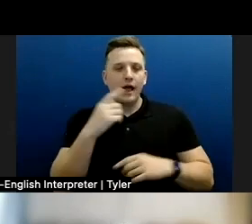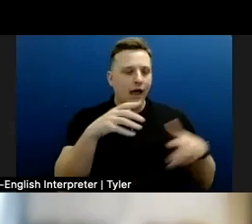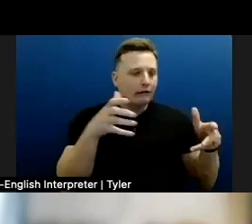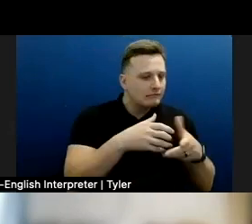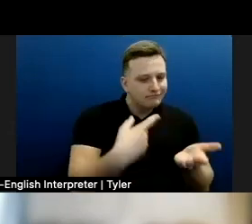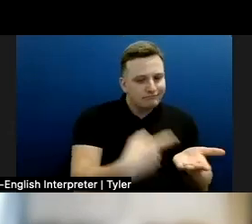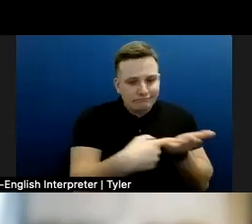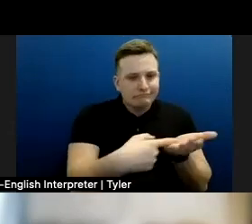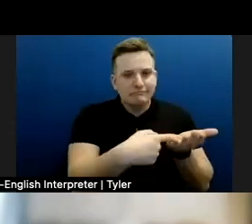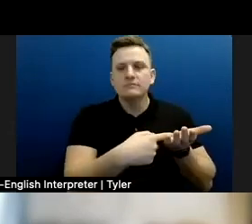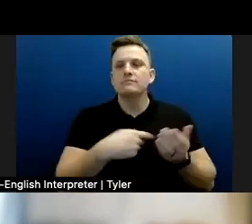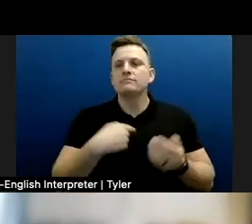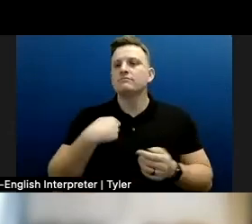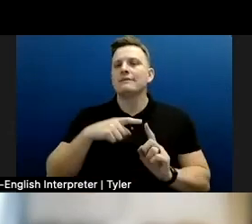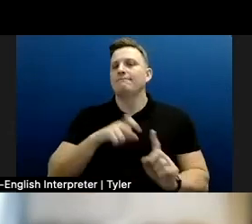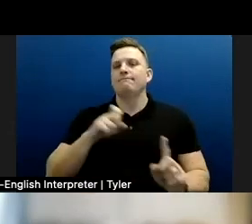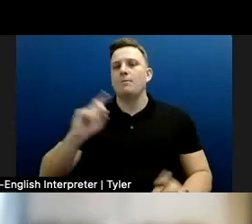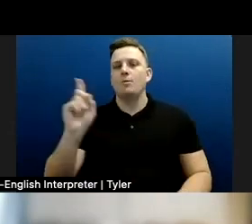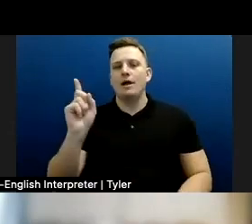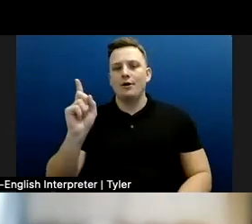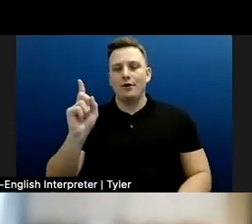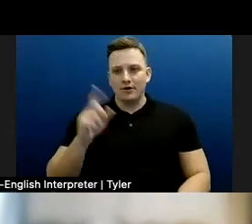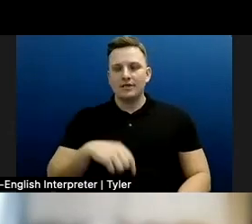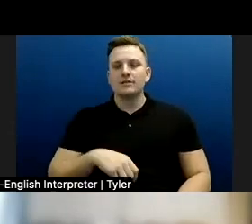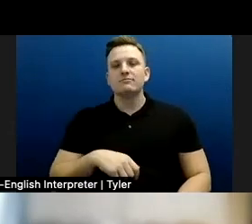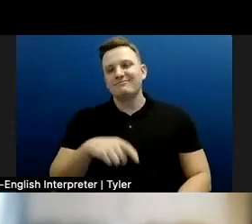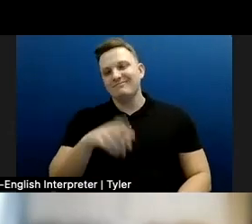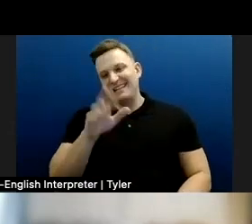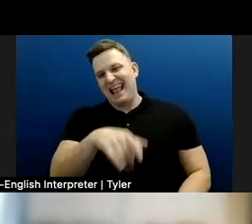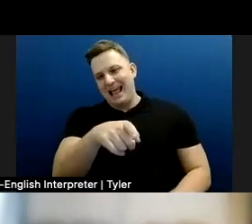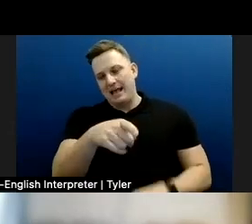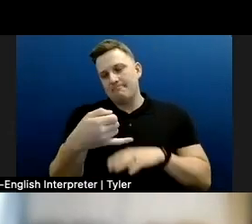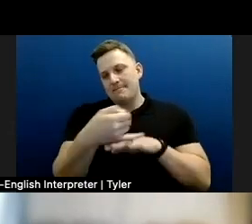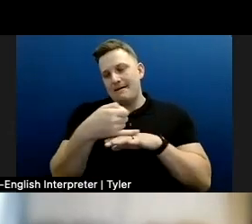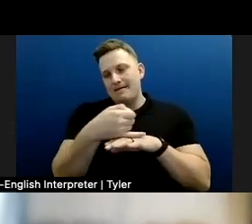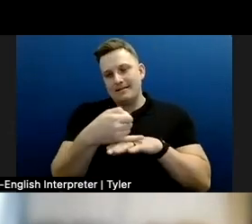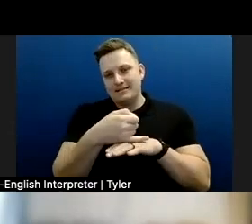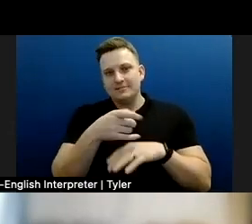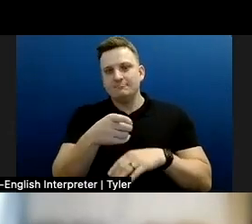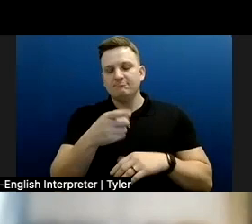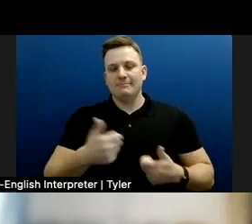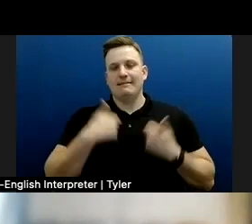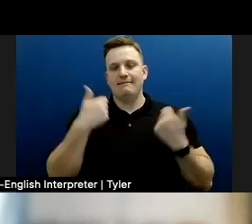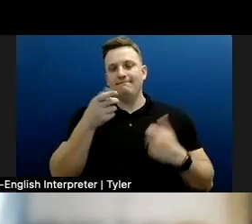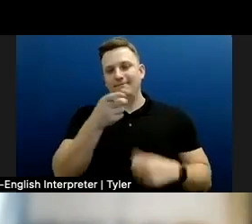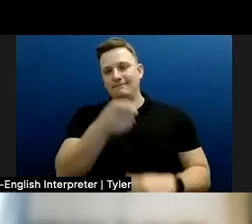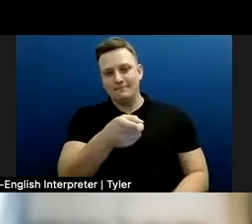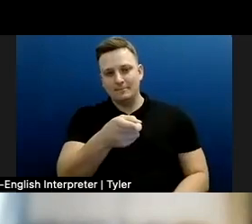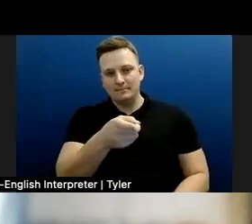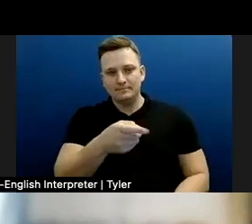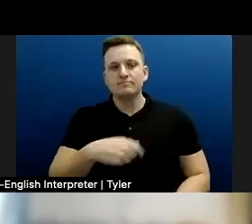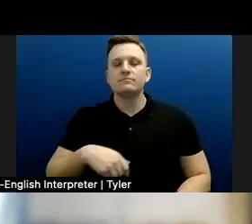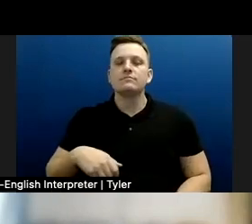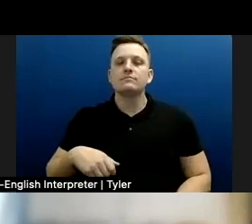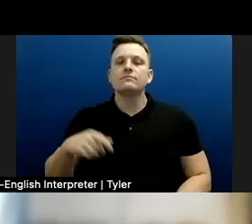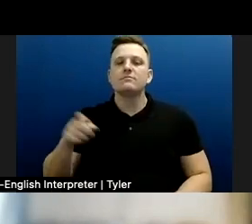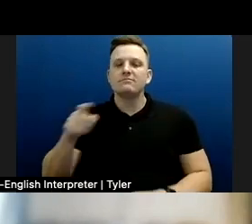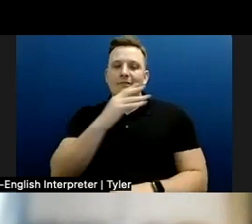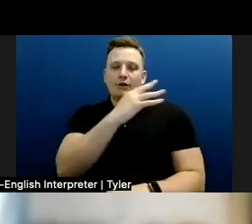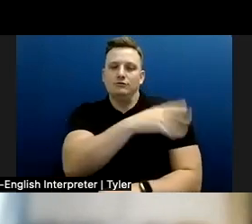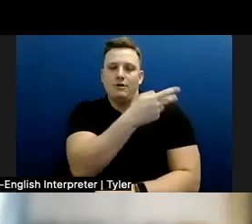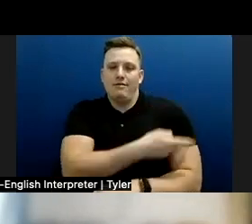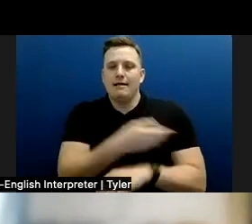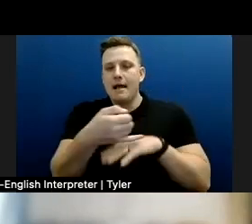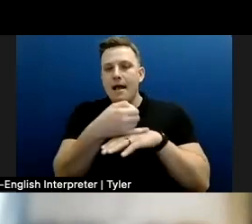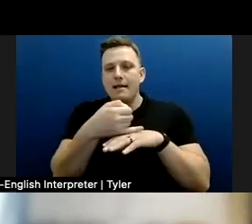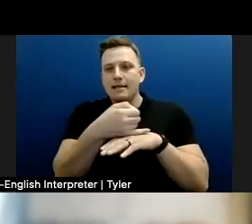I'm talking from. So this is the little island that I live on in Scotland. It's just